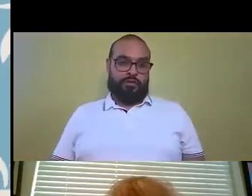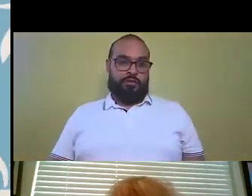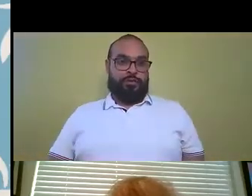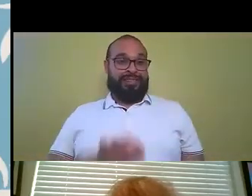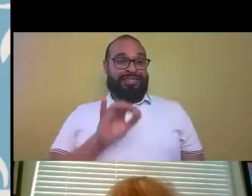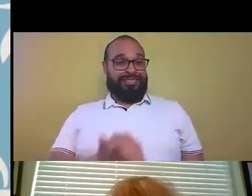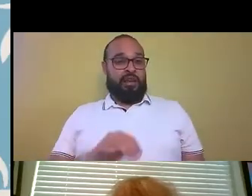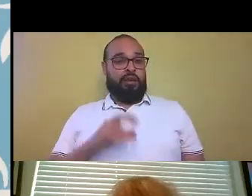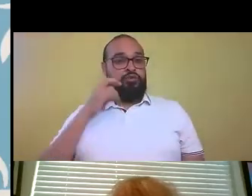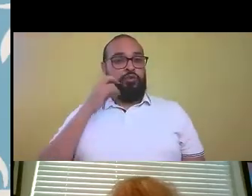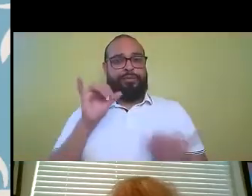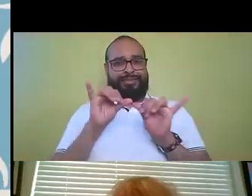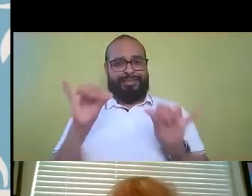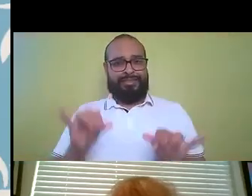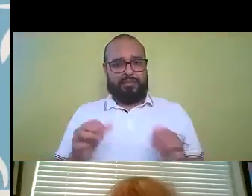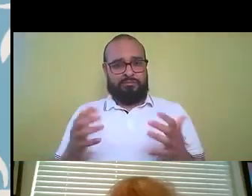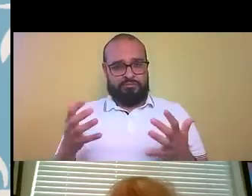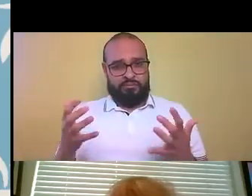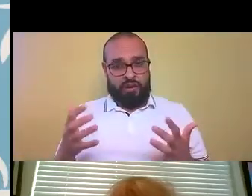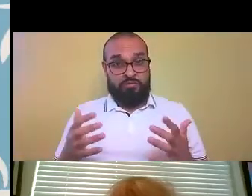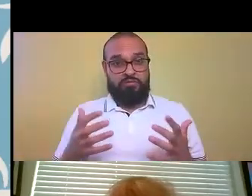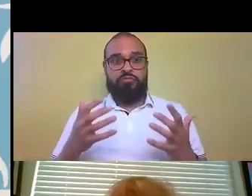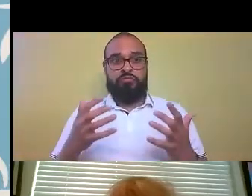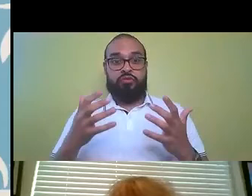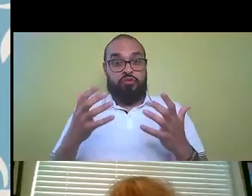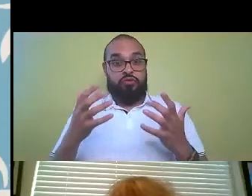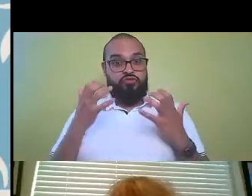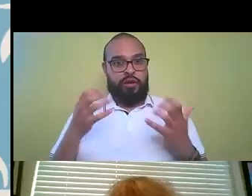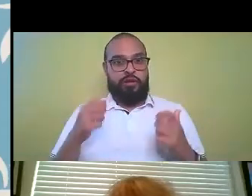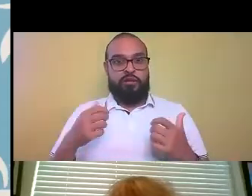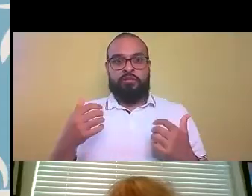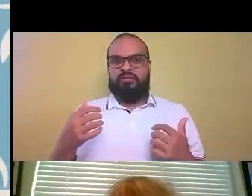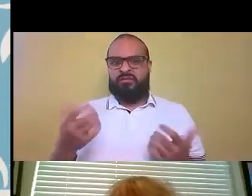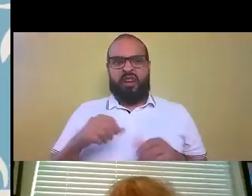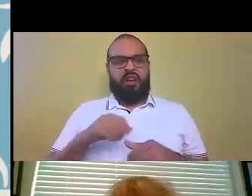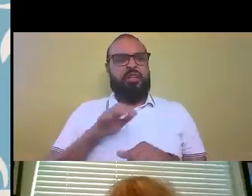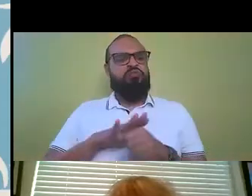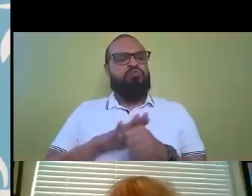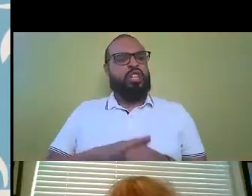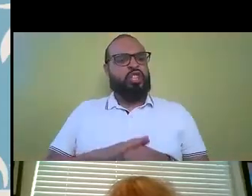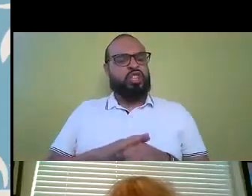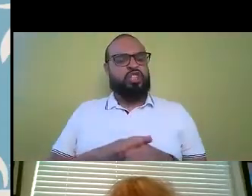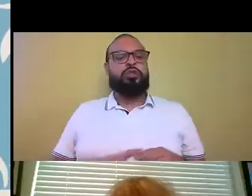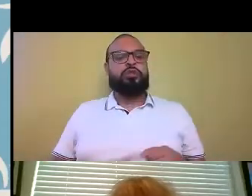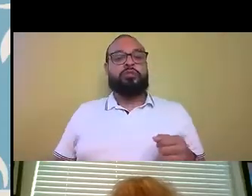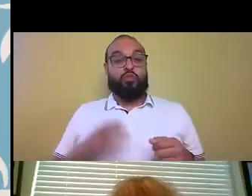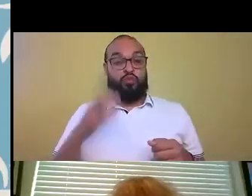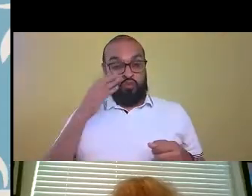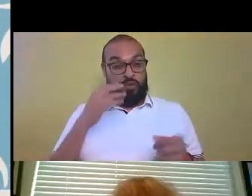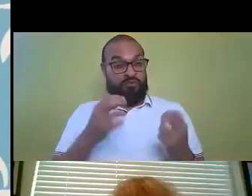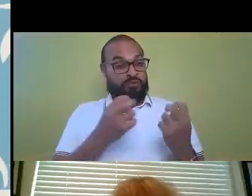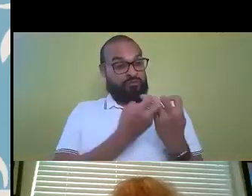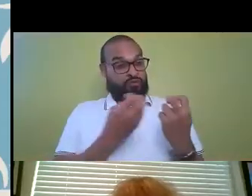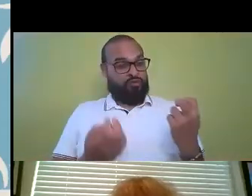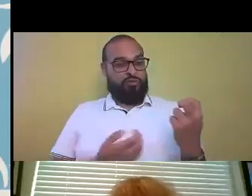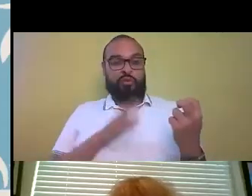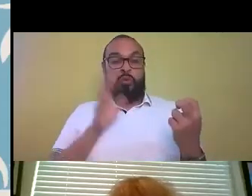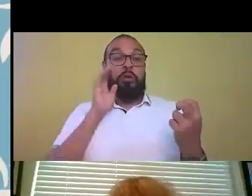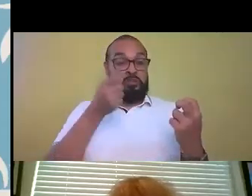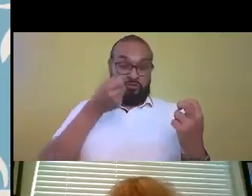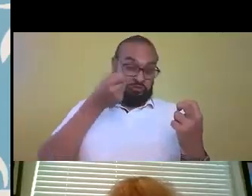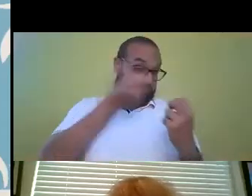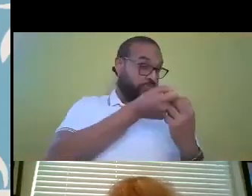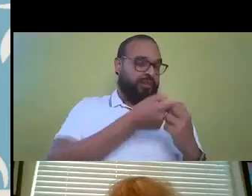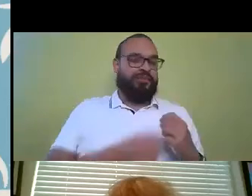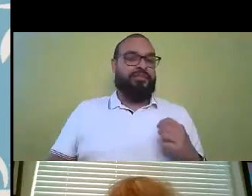is that child seeking? Well, they're seeking deep pressure. That's into the tactile system. When we crash, we're seeking deep pressure. We